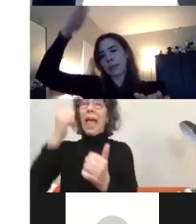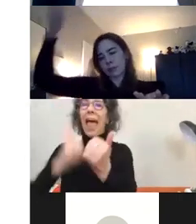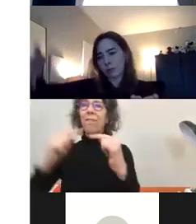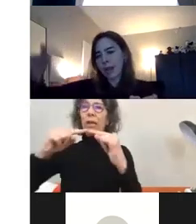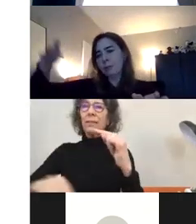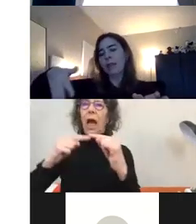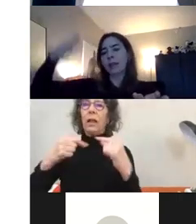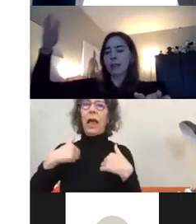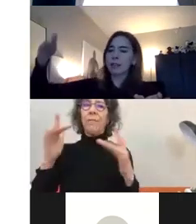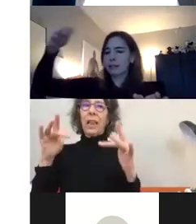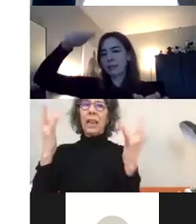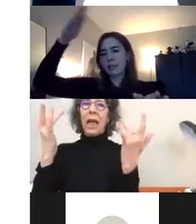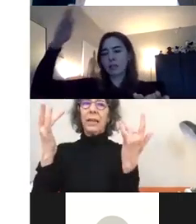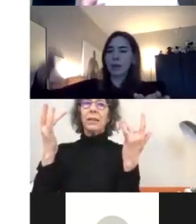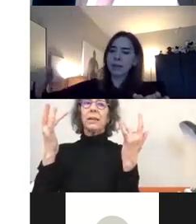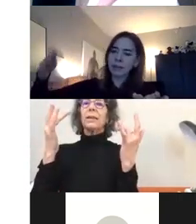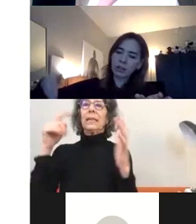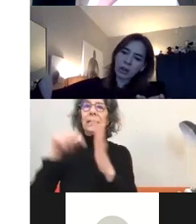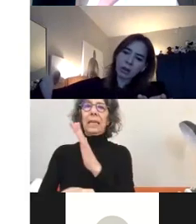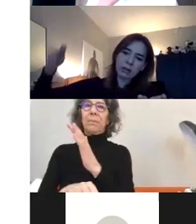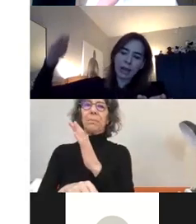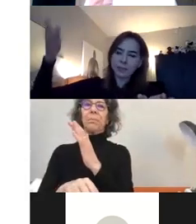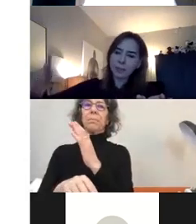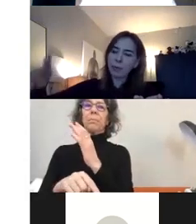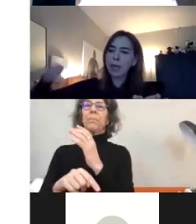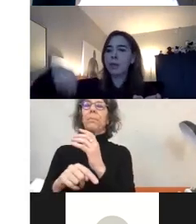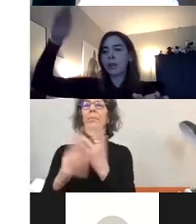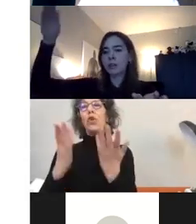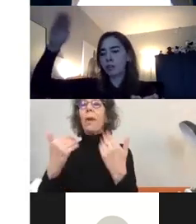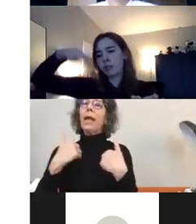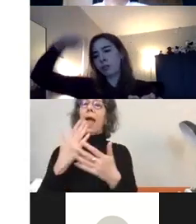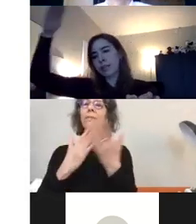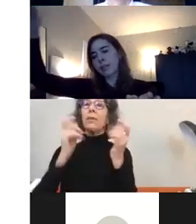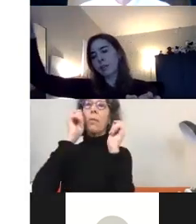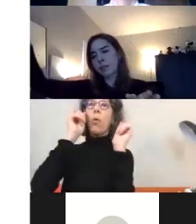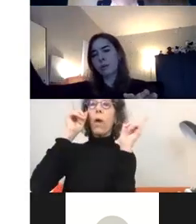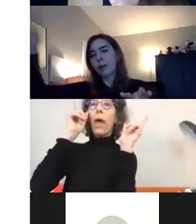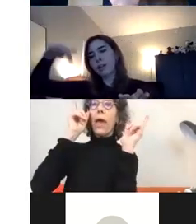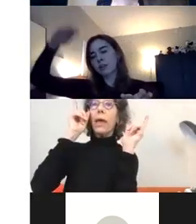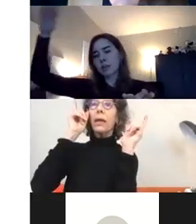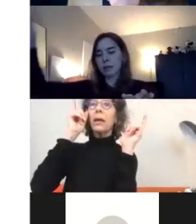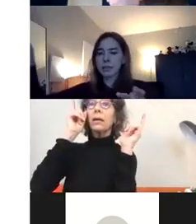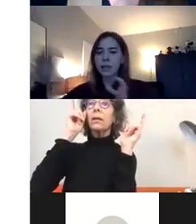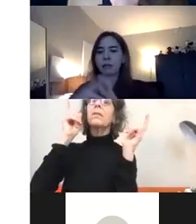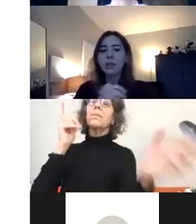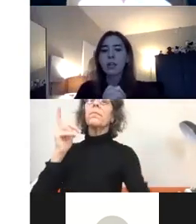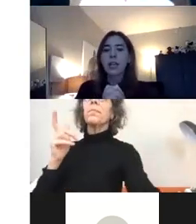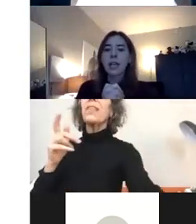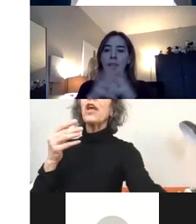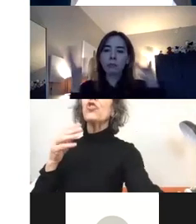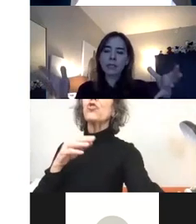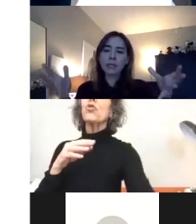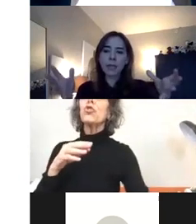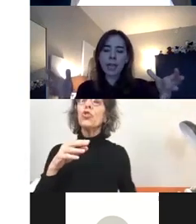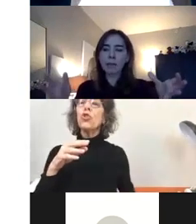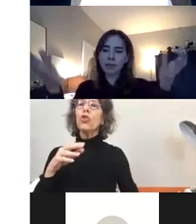and REM, and then you might have some awake period or you don't, and you go on into another cycle. And